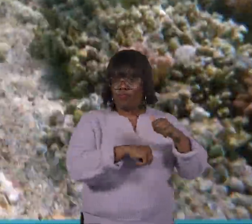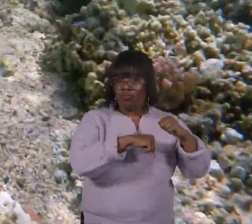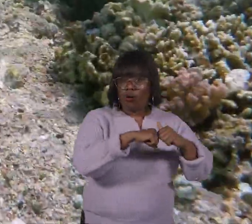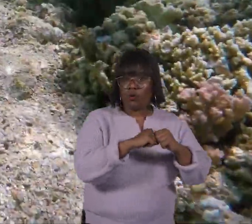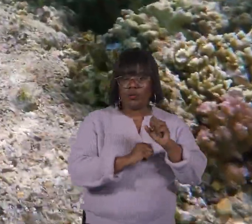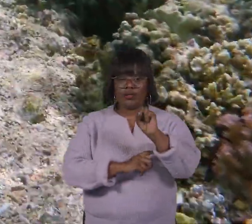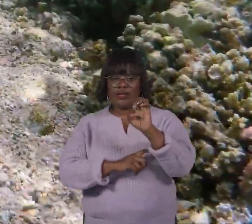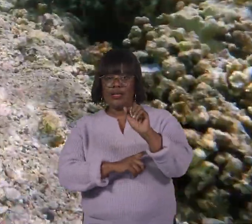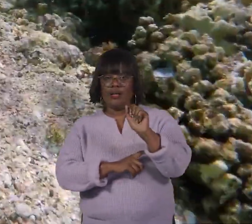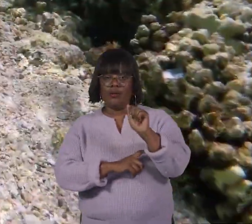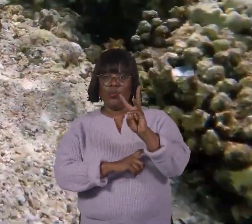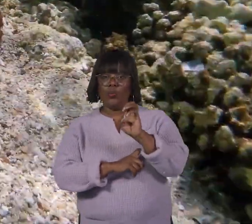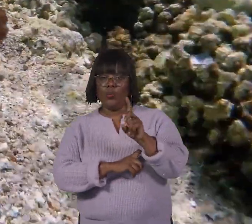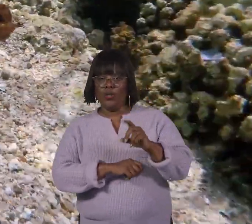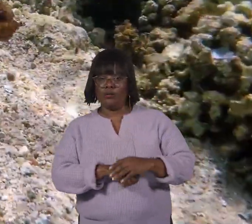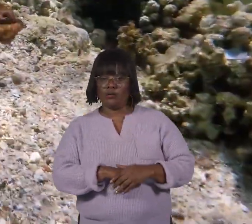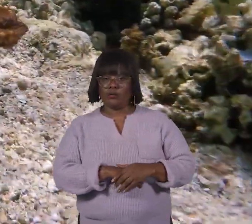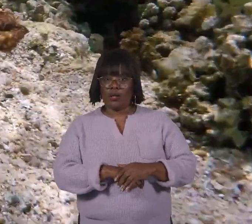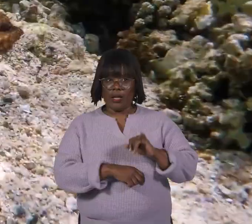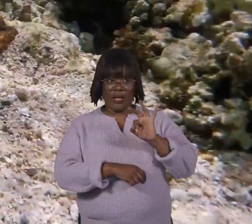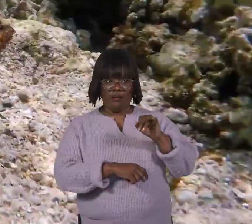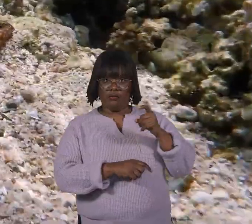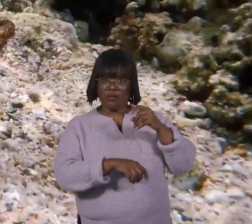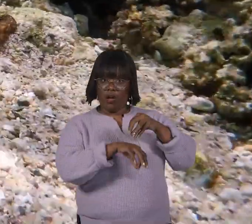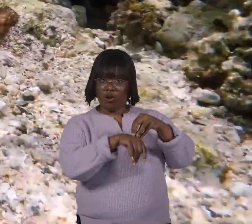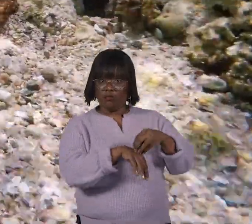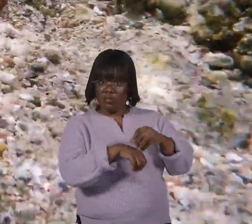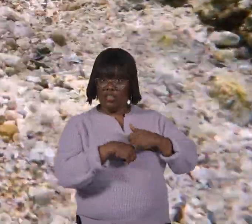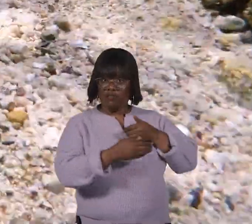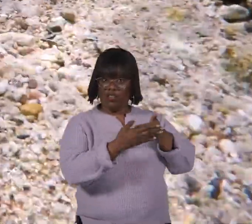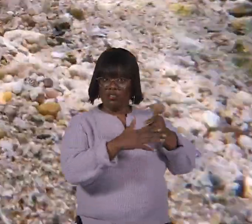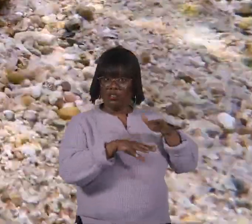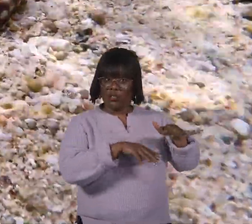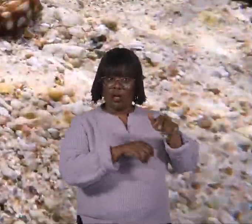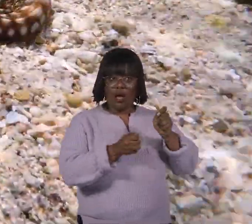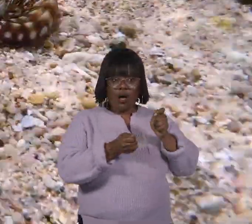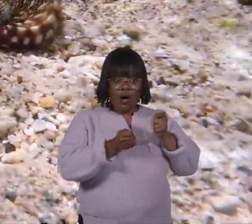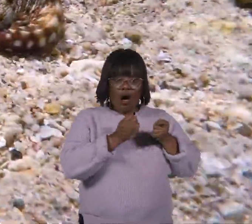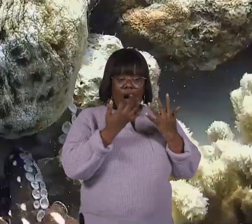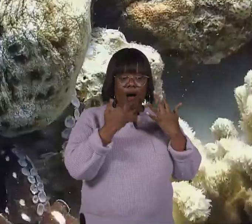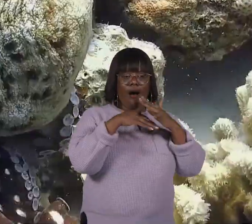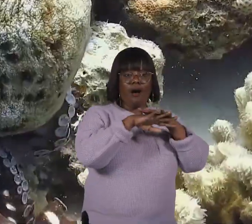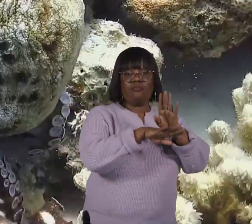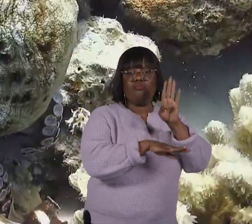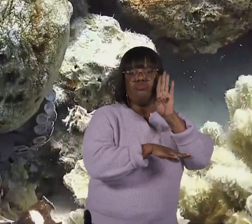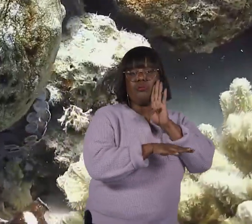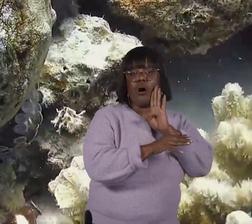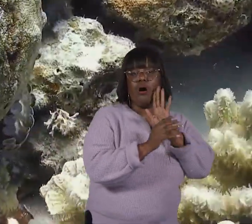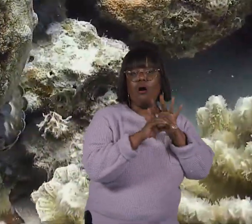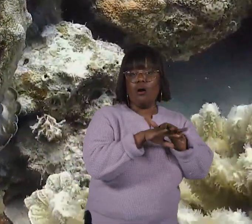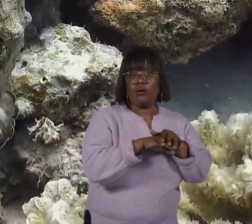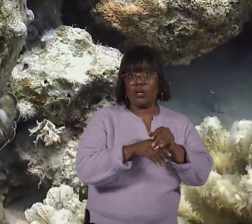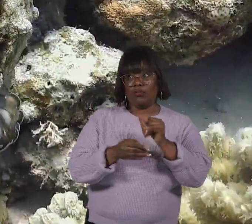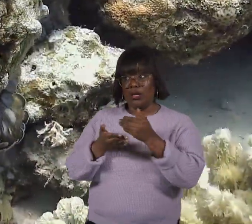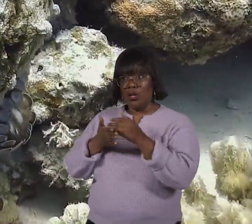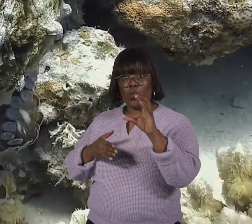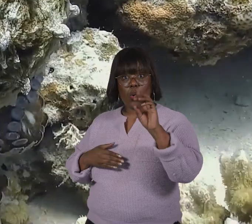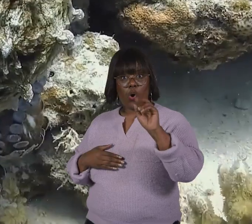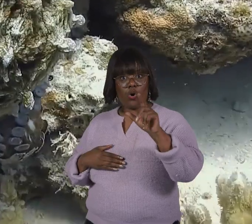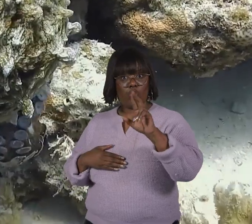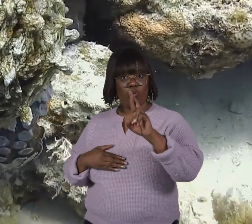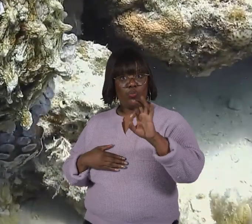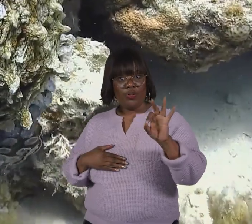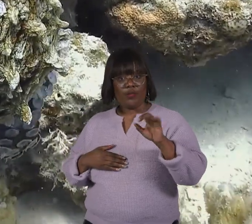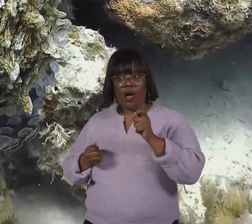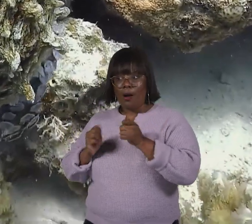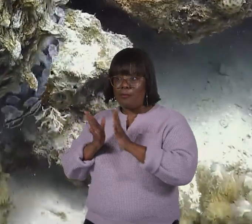That way, if an octopus is near a sandy area, it can turn brown to blend in. And if it's by a coral reef, it can